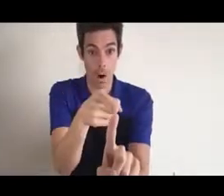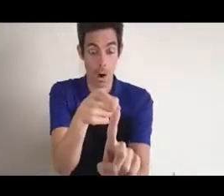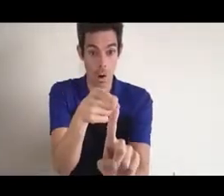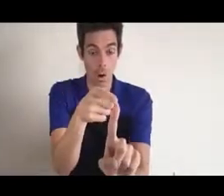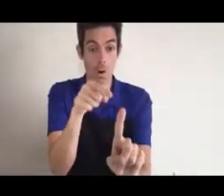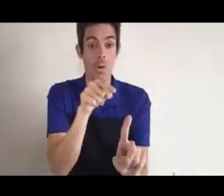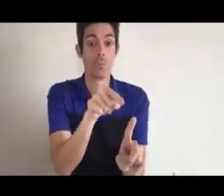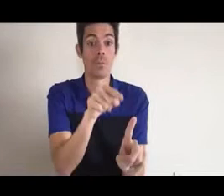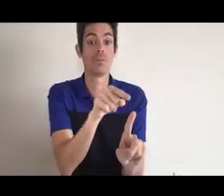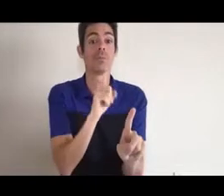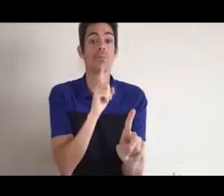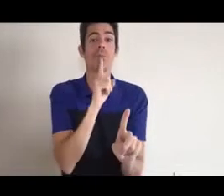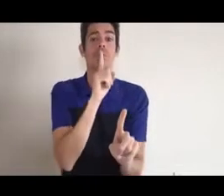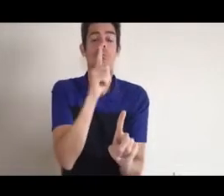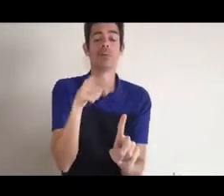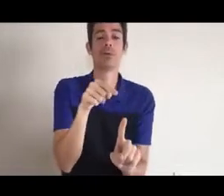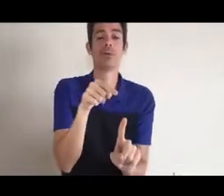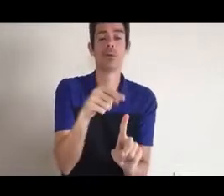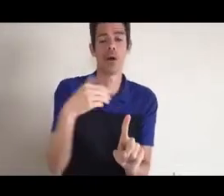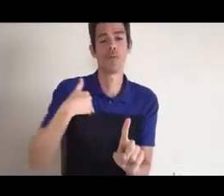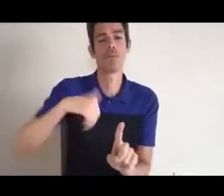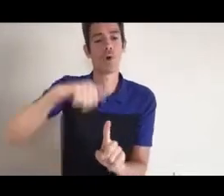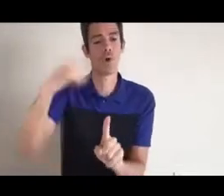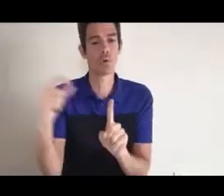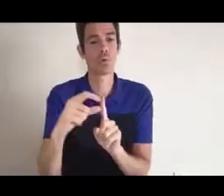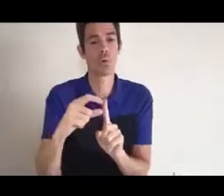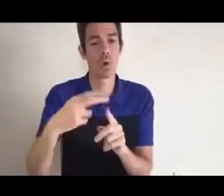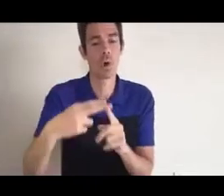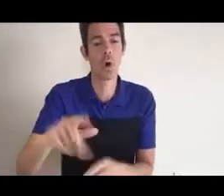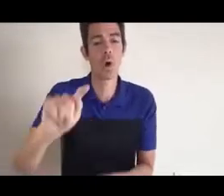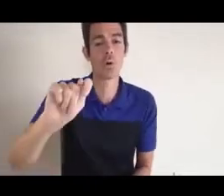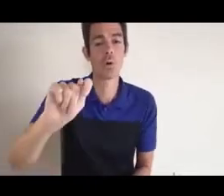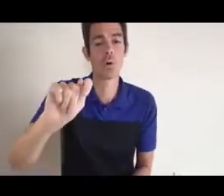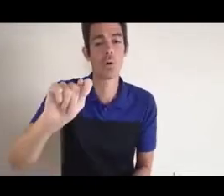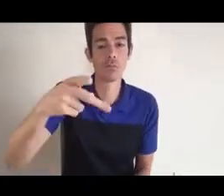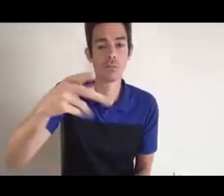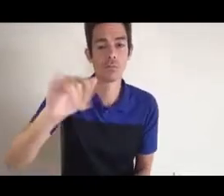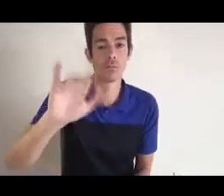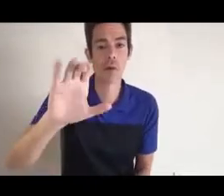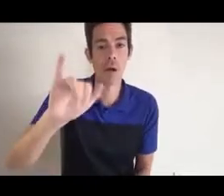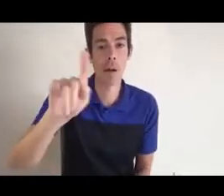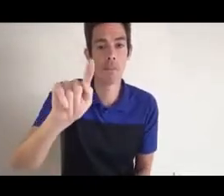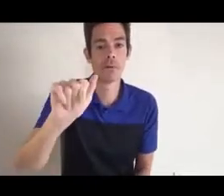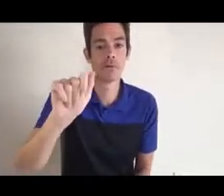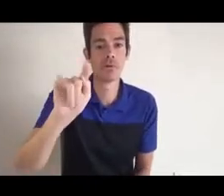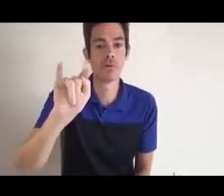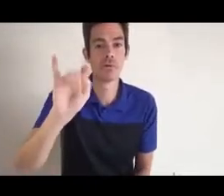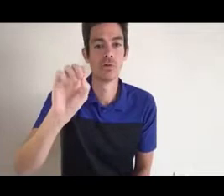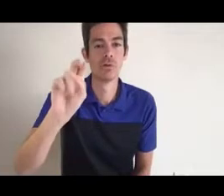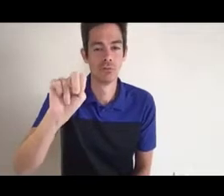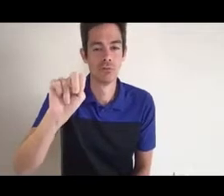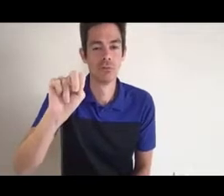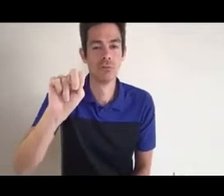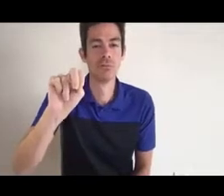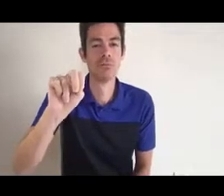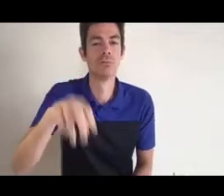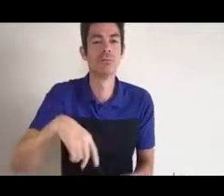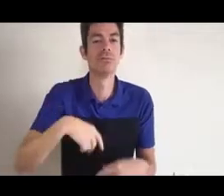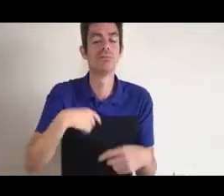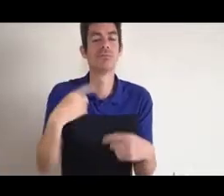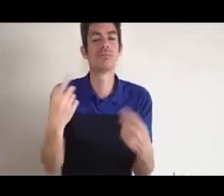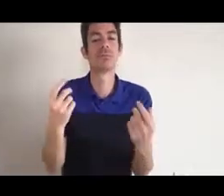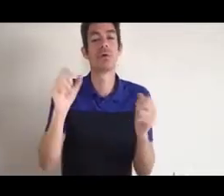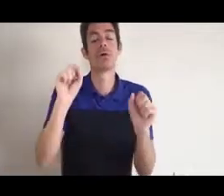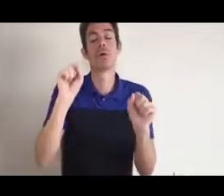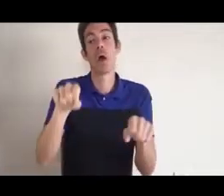So here, talking about focal point, there's another word called